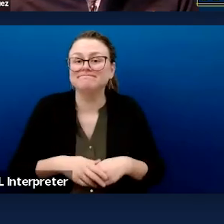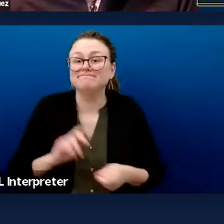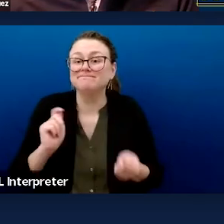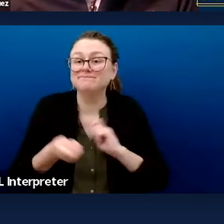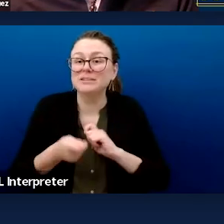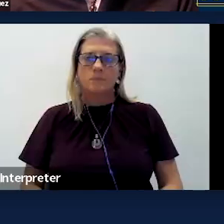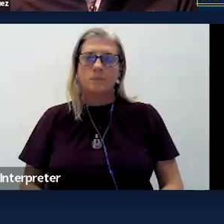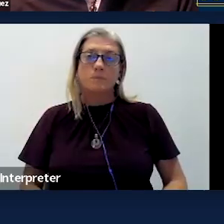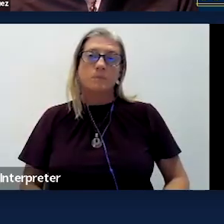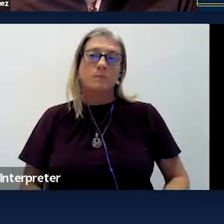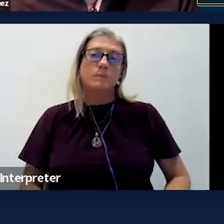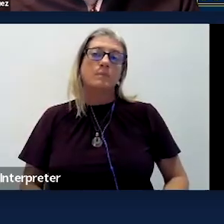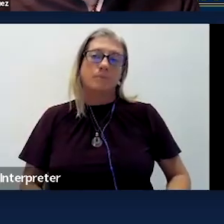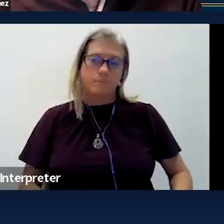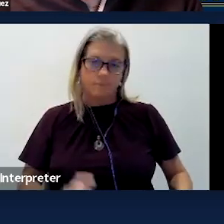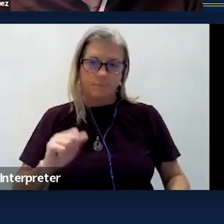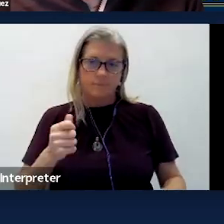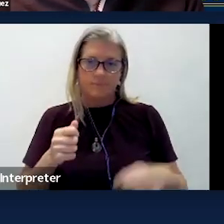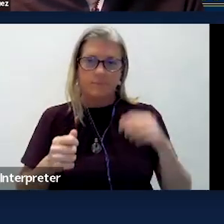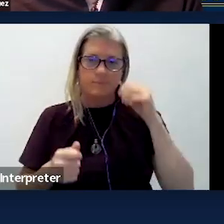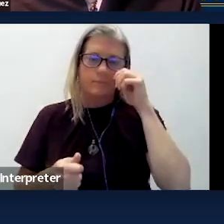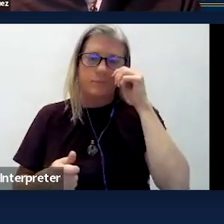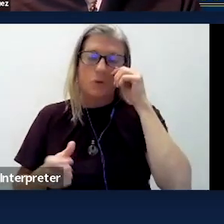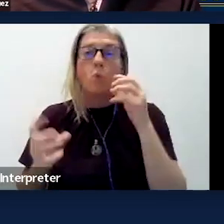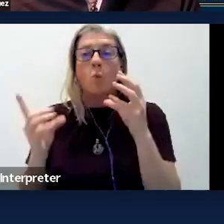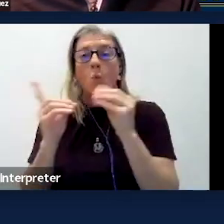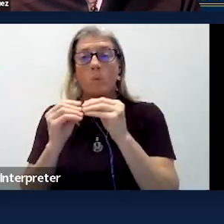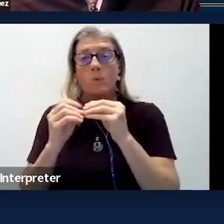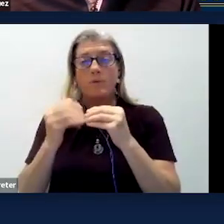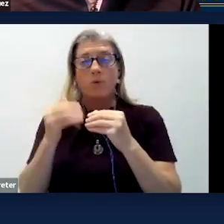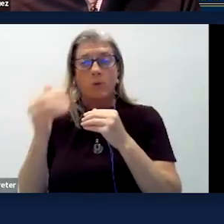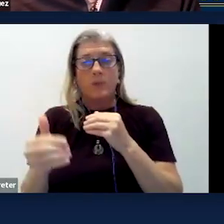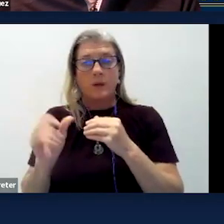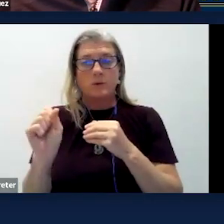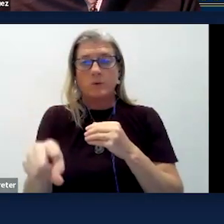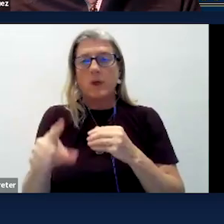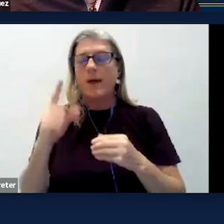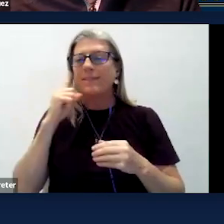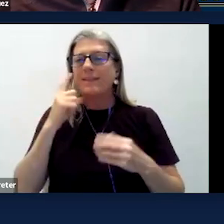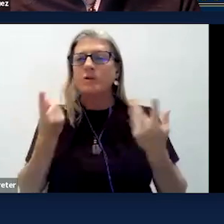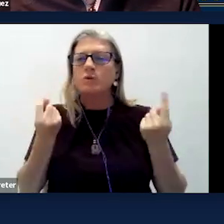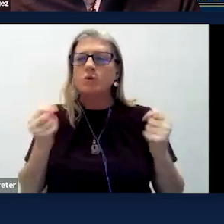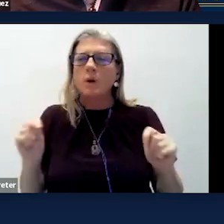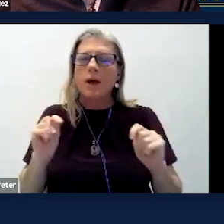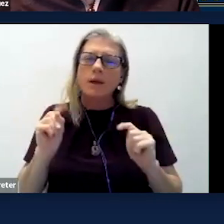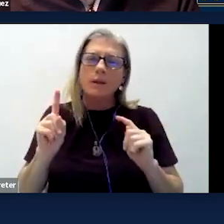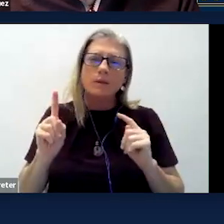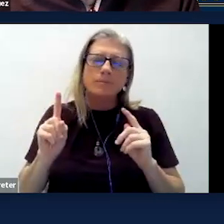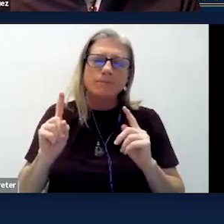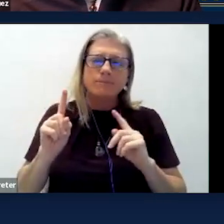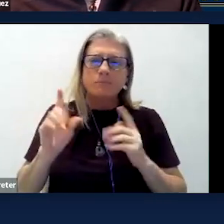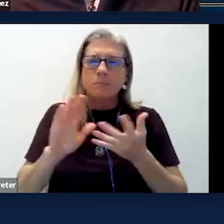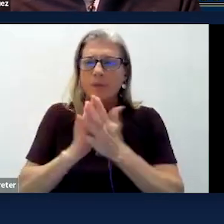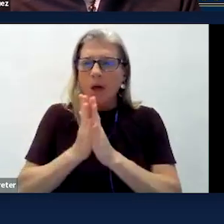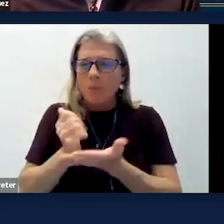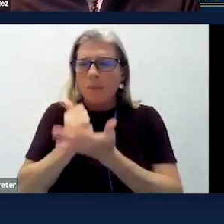thing I'd like to say before we go to the next question is, I think trying to get the patients as independent as